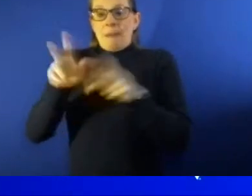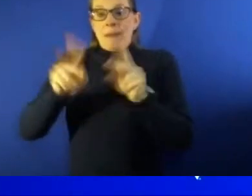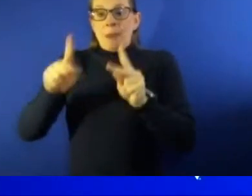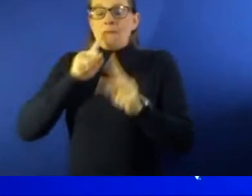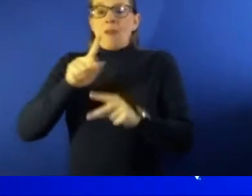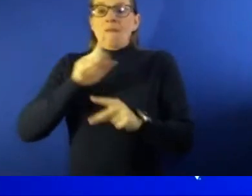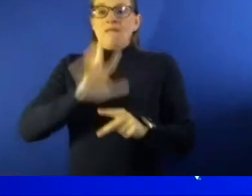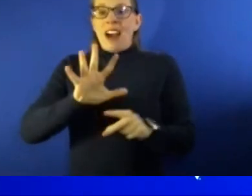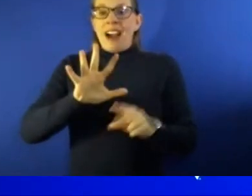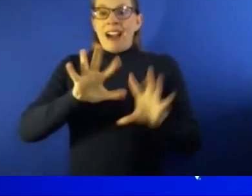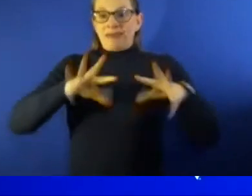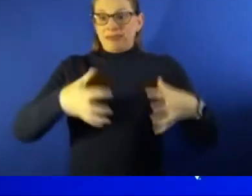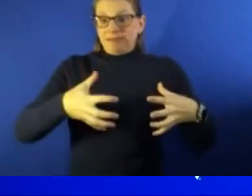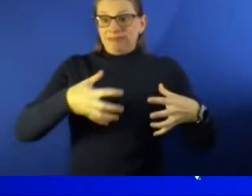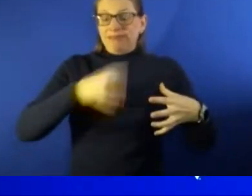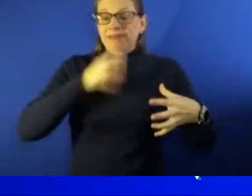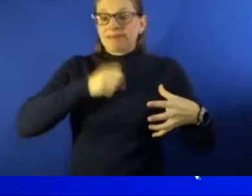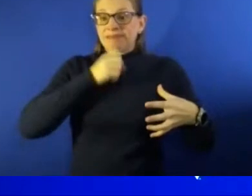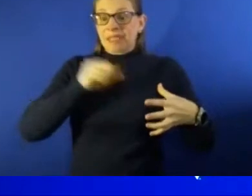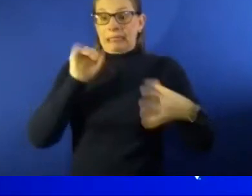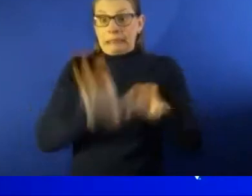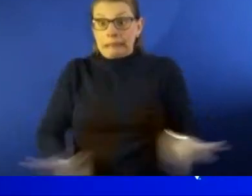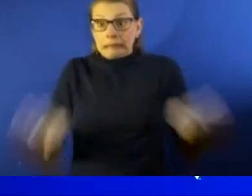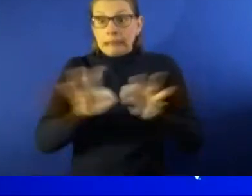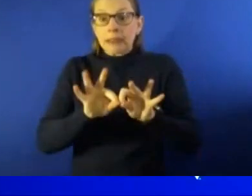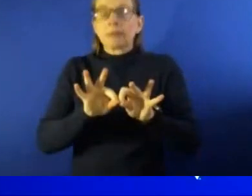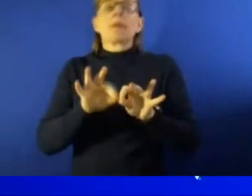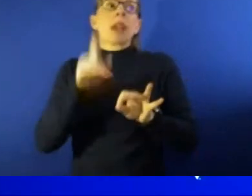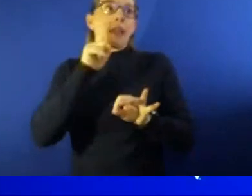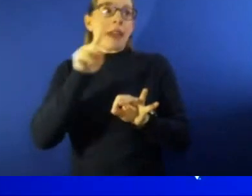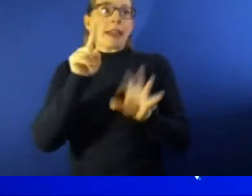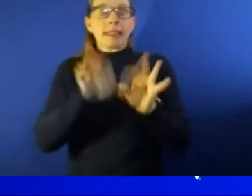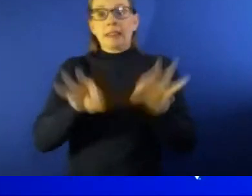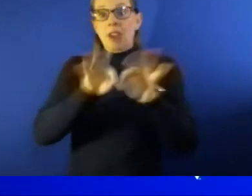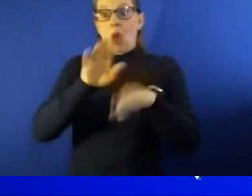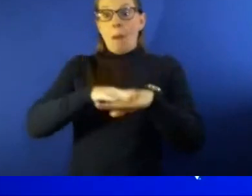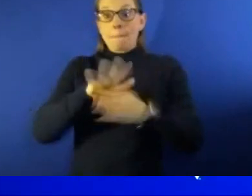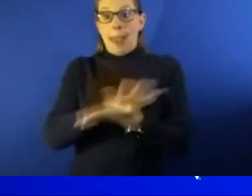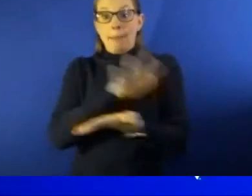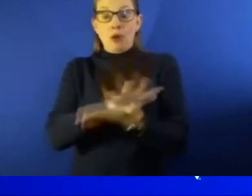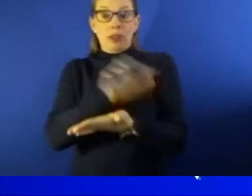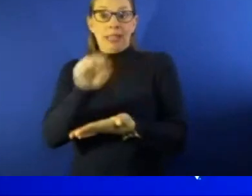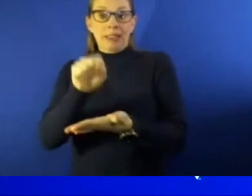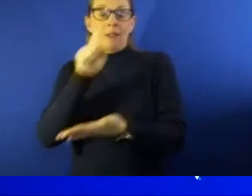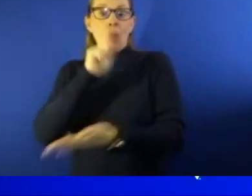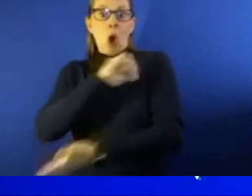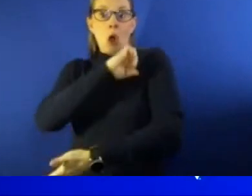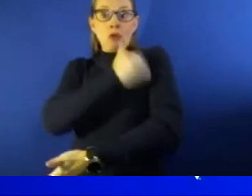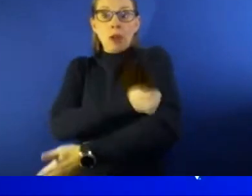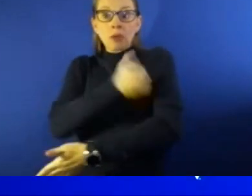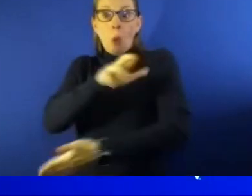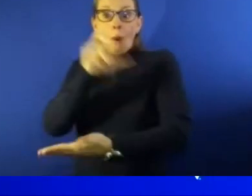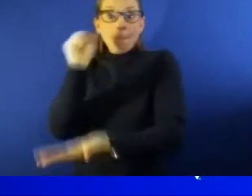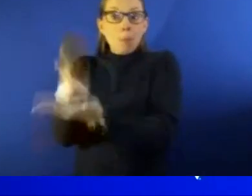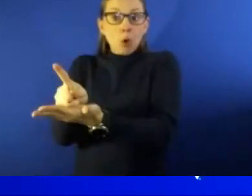really significant? I think it is significant on paper, and when you look to authorize or approve